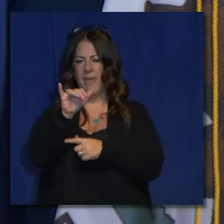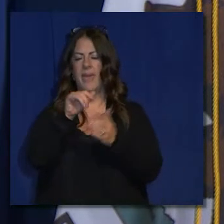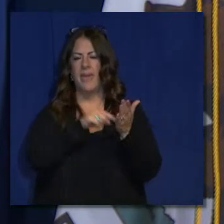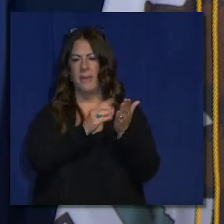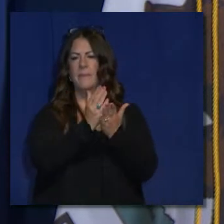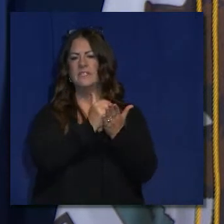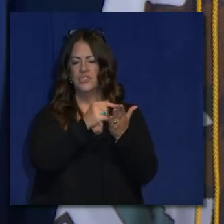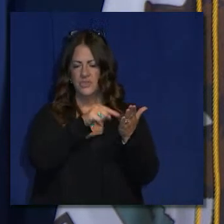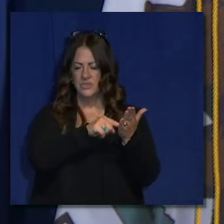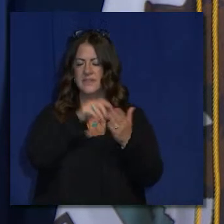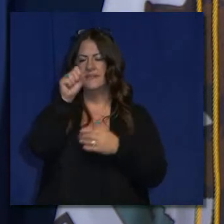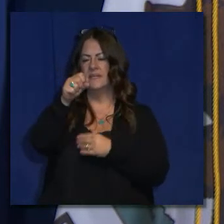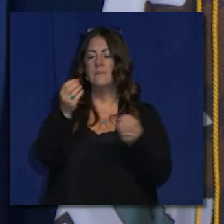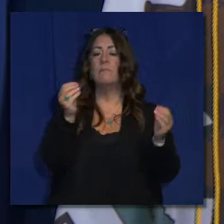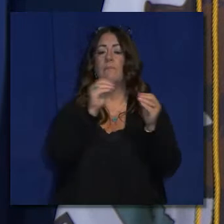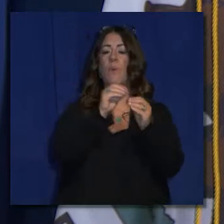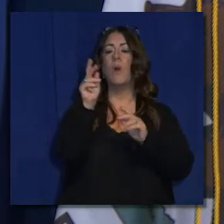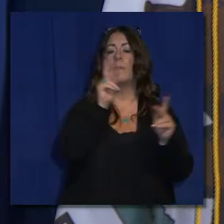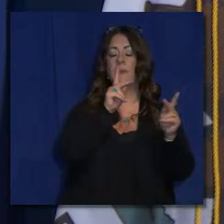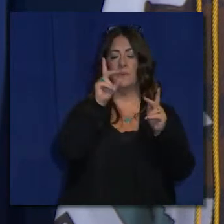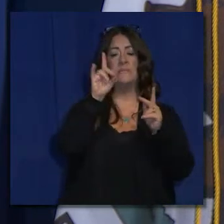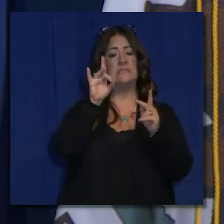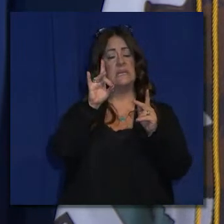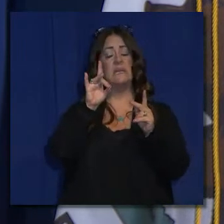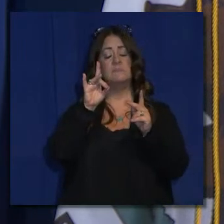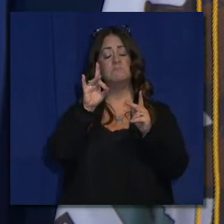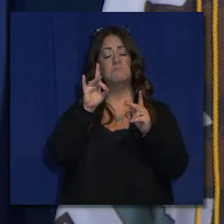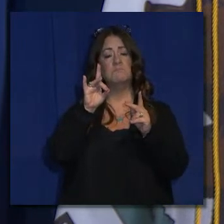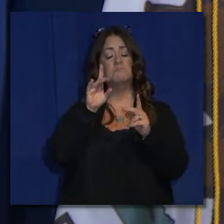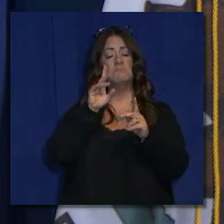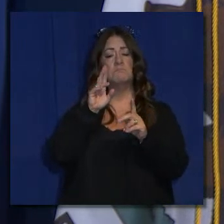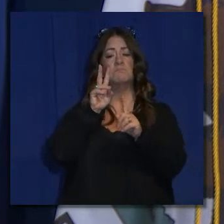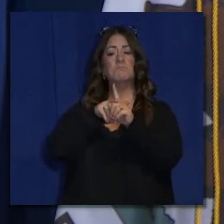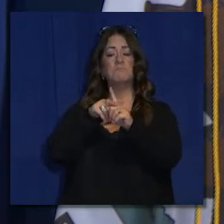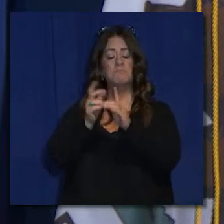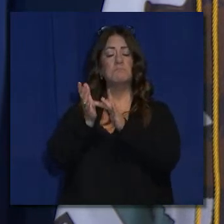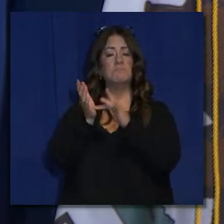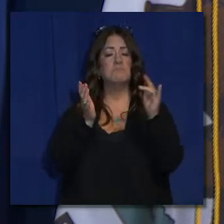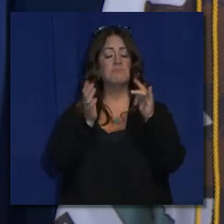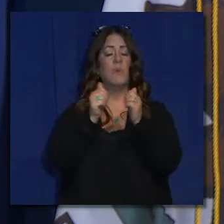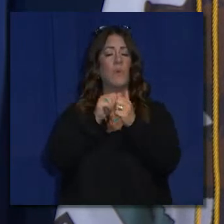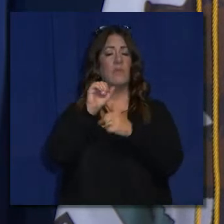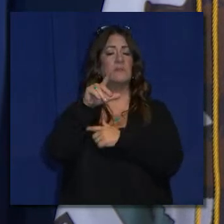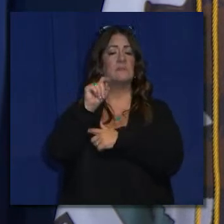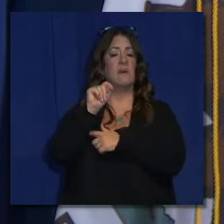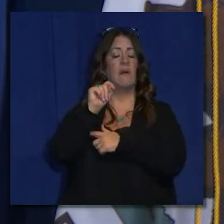more people took advantage of that salt deduction workaround,